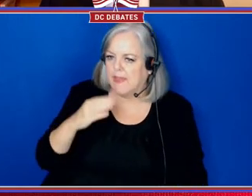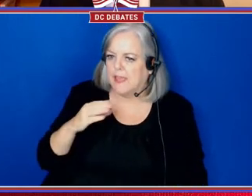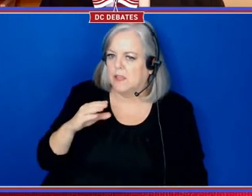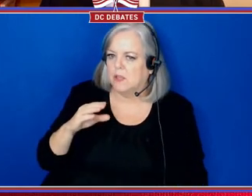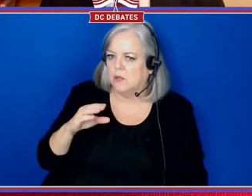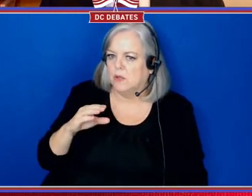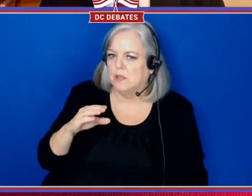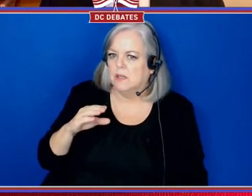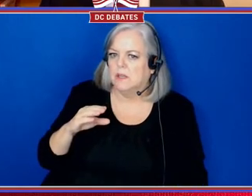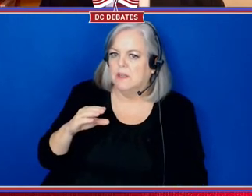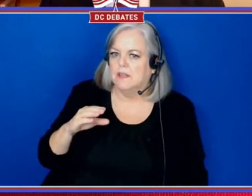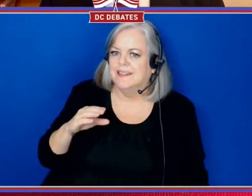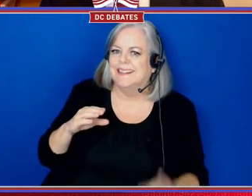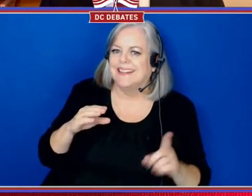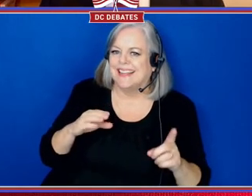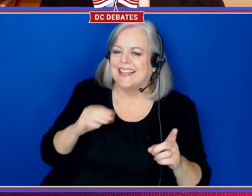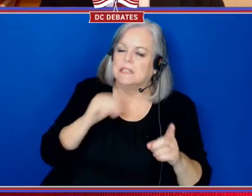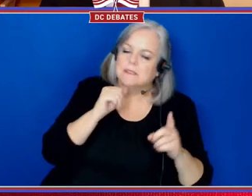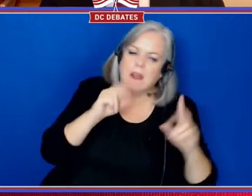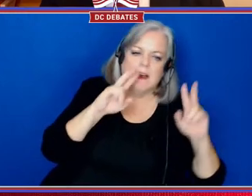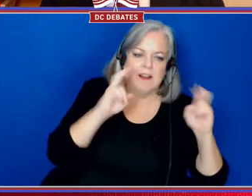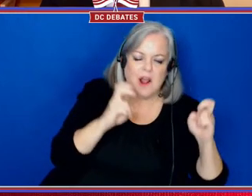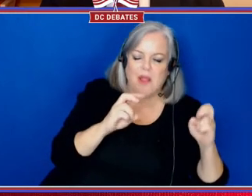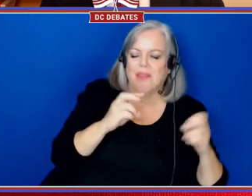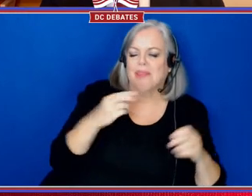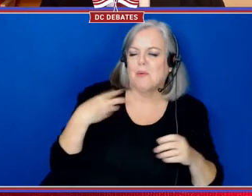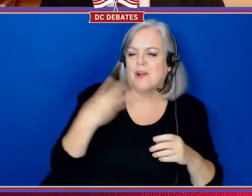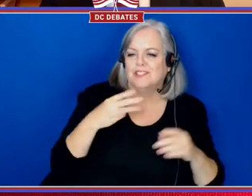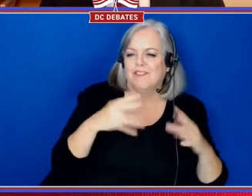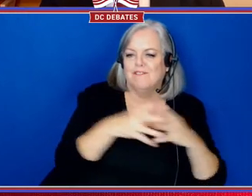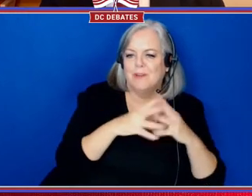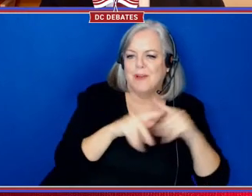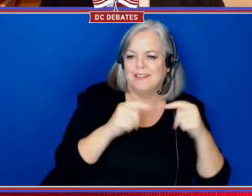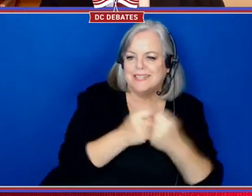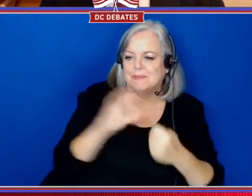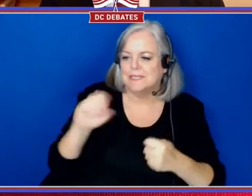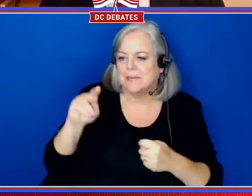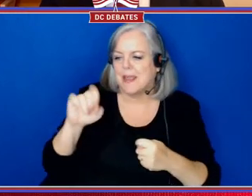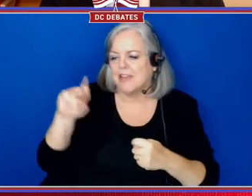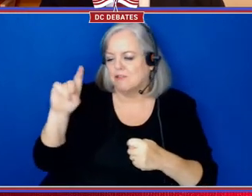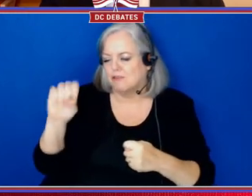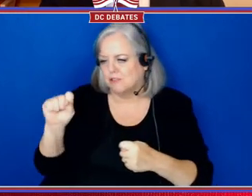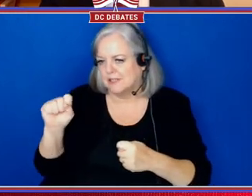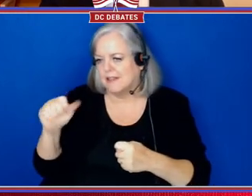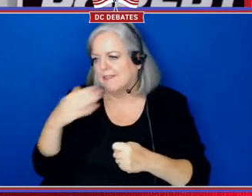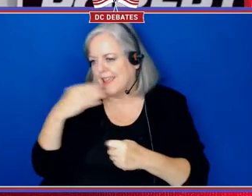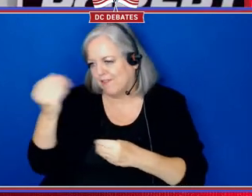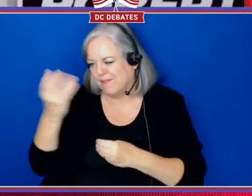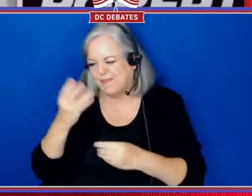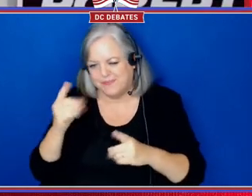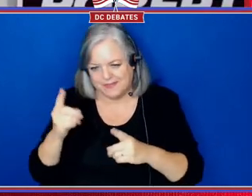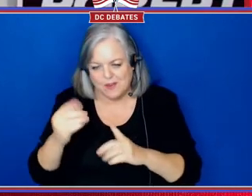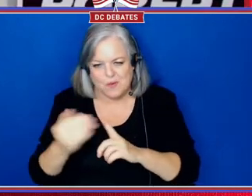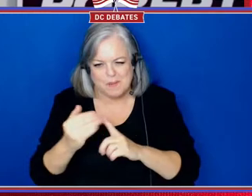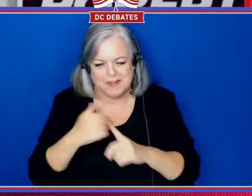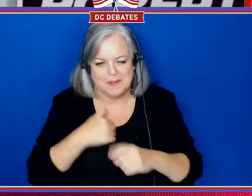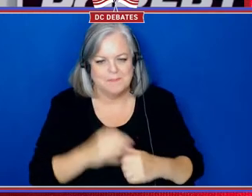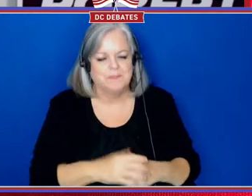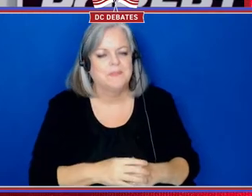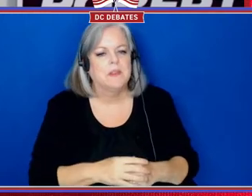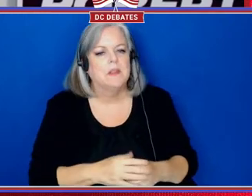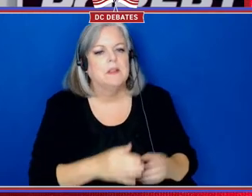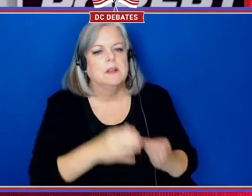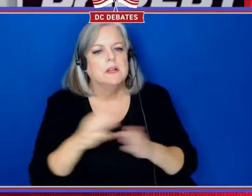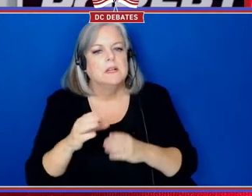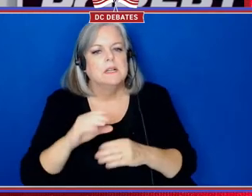longer the Washington football team. Robert White, I would pitch the same question to you. Thanks for the question. I'm a lifelong